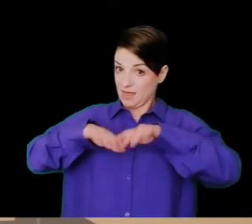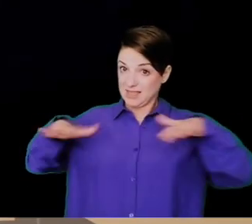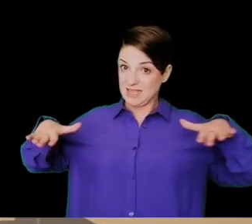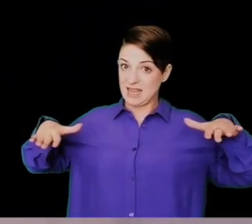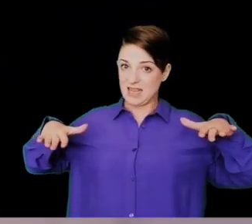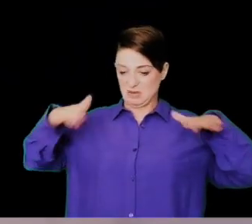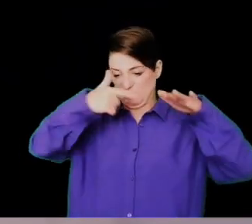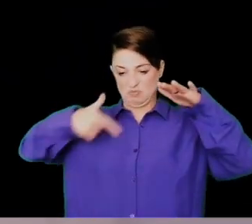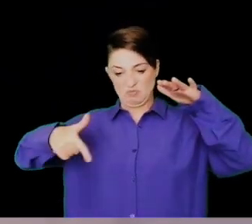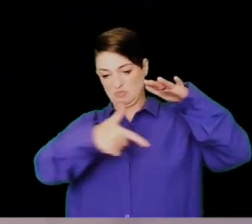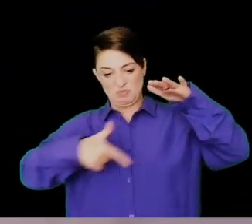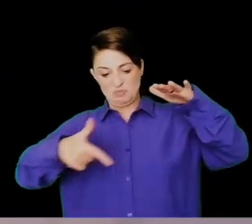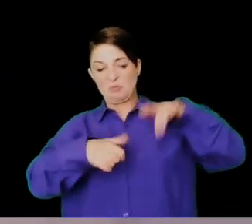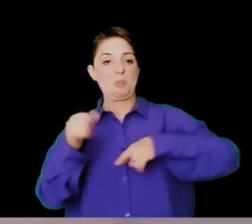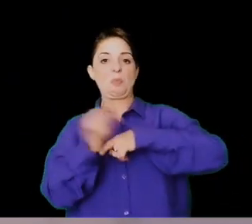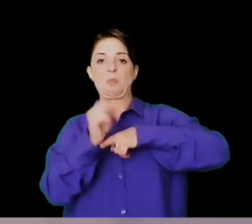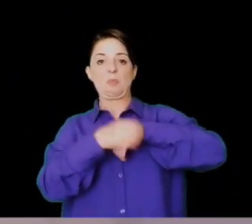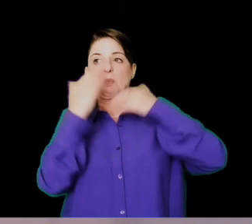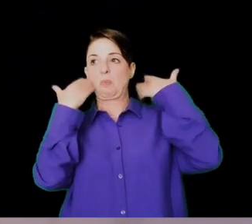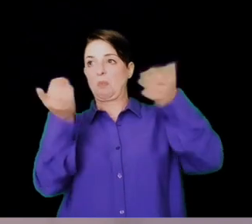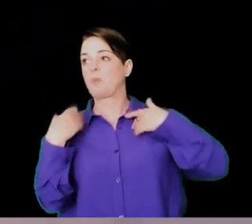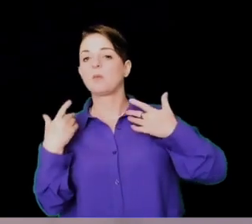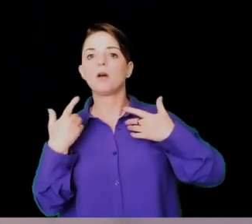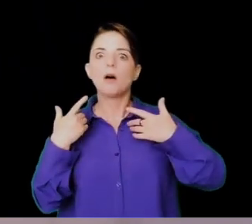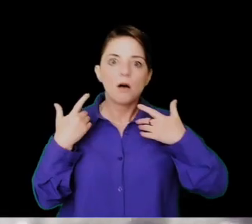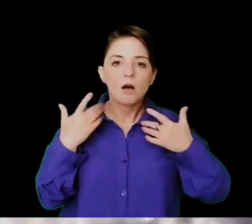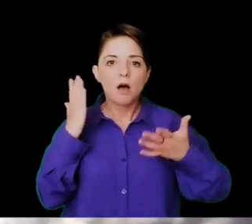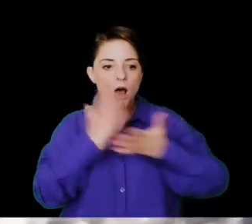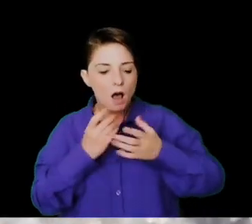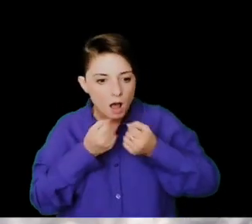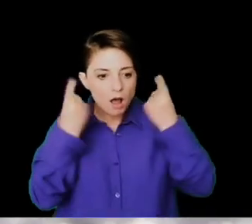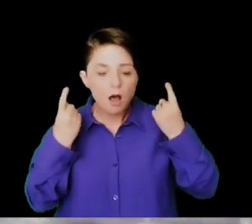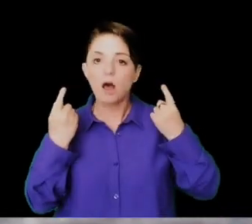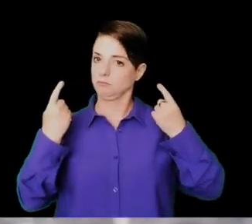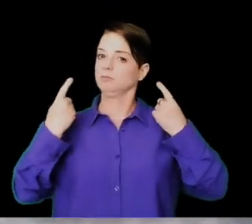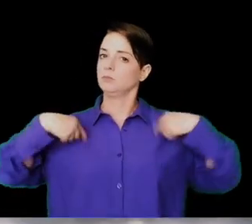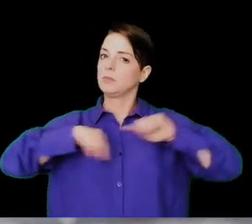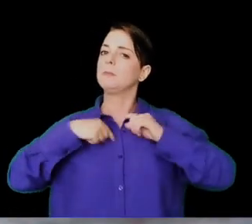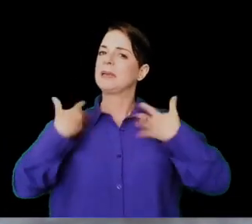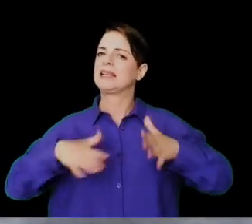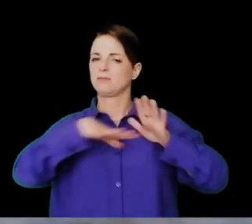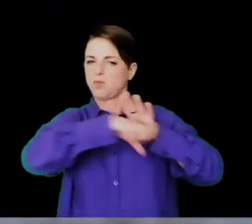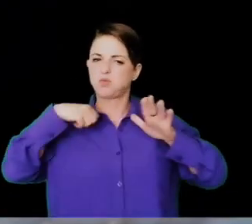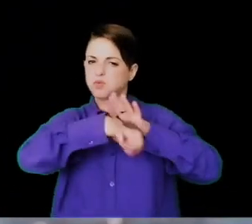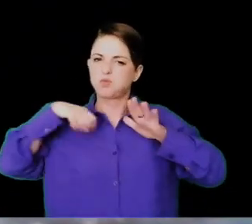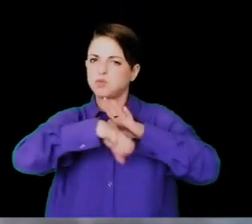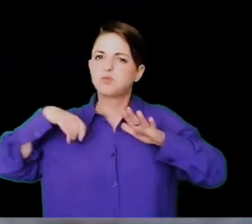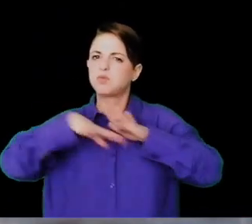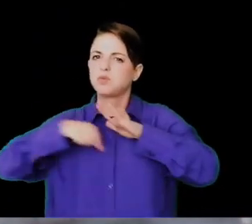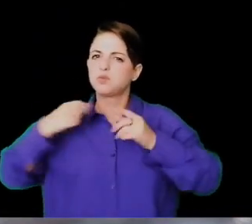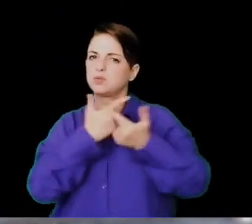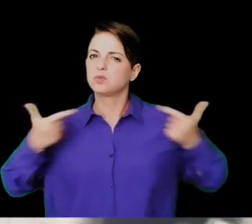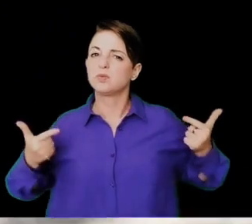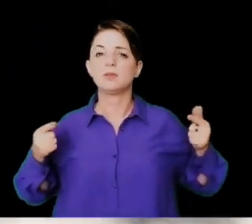is out of sight and out of mind. It's under the waves. People don't know what's happened there. The realization that we have